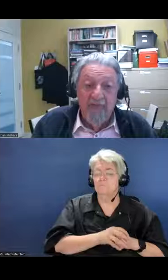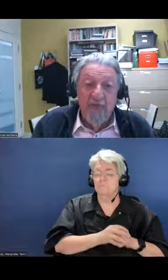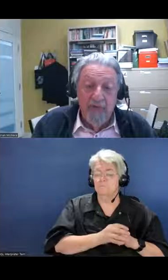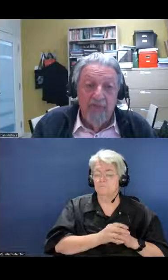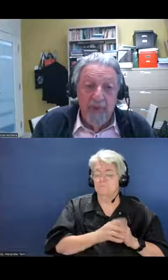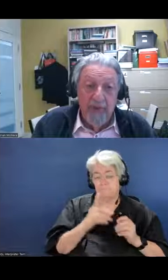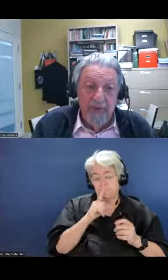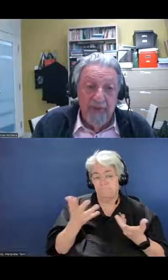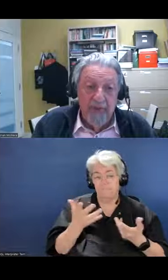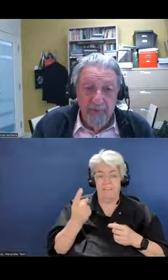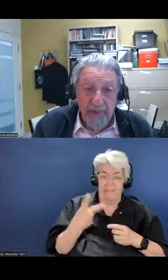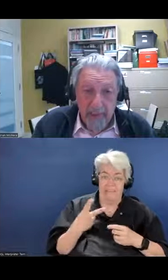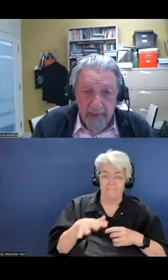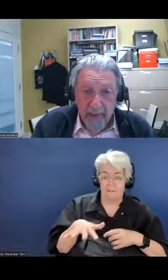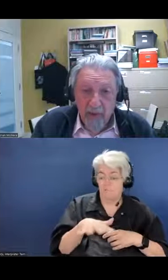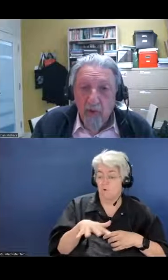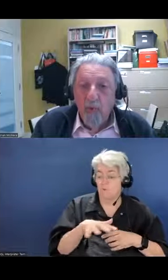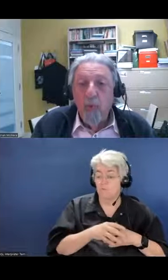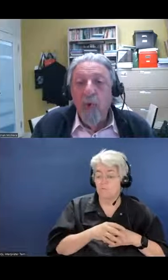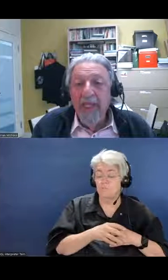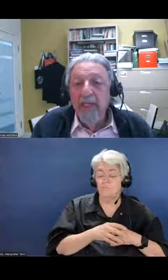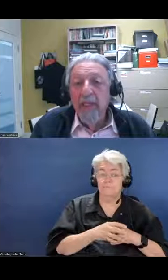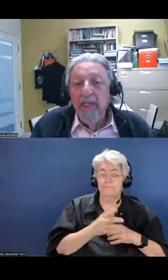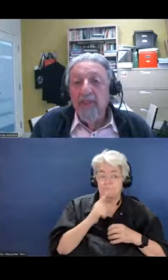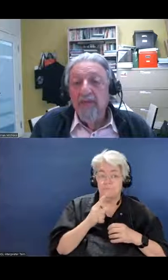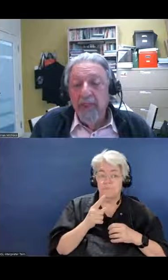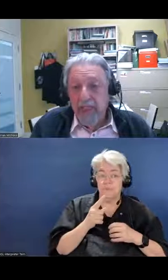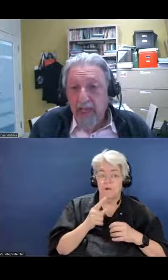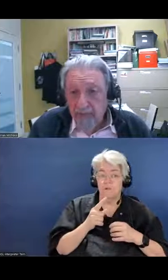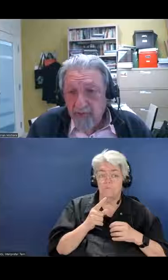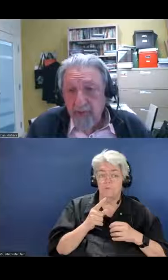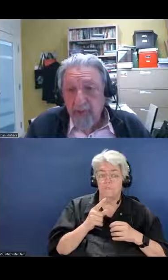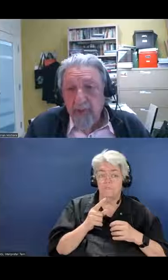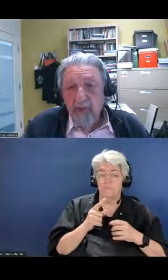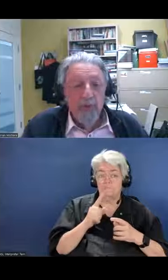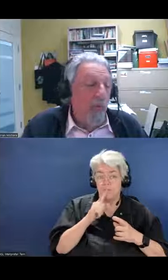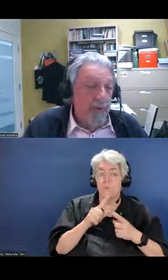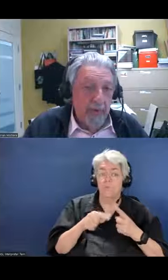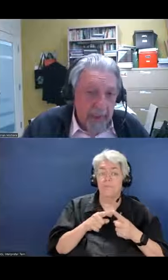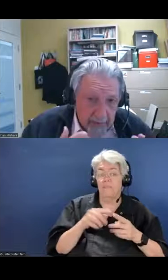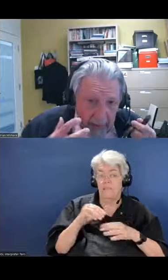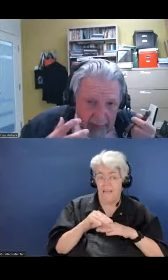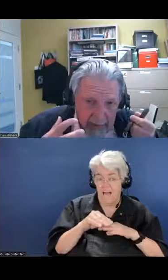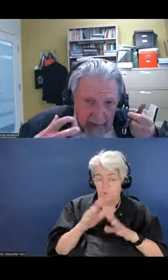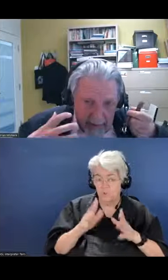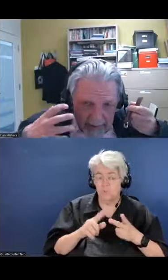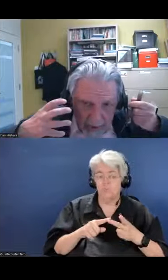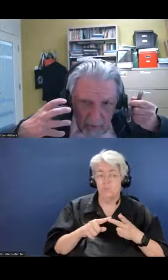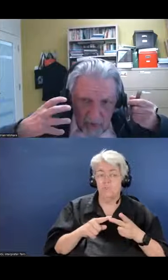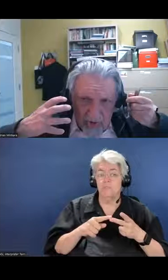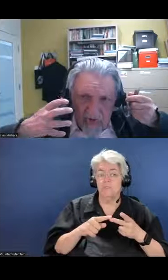almost half those, 46%, were when the counselor expressed